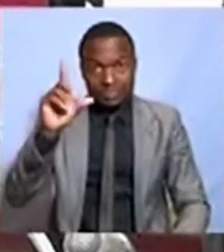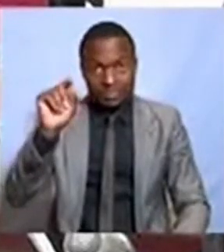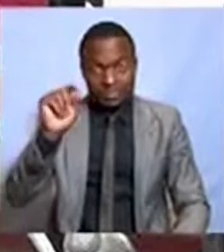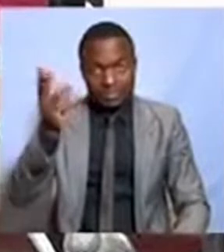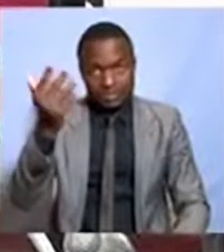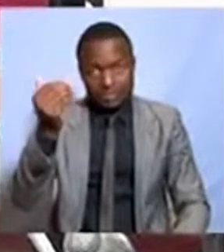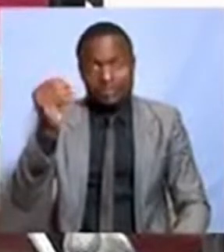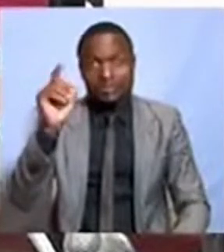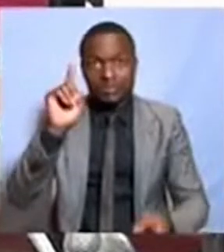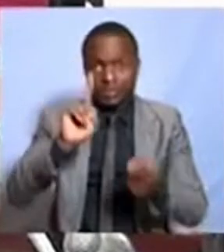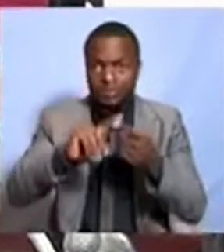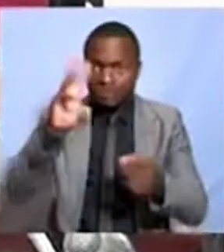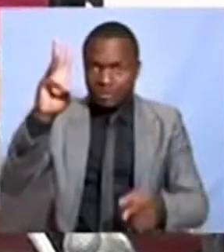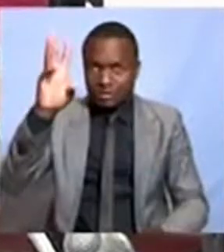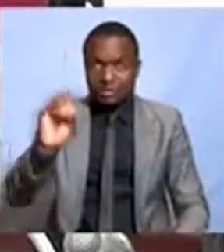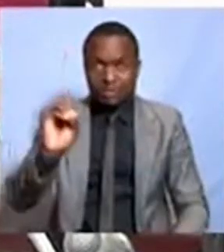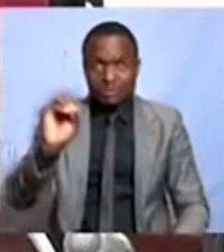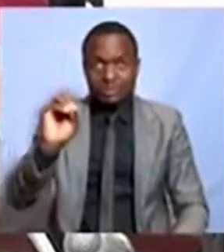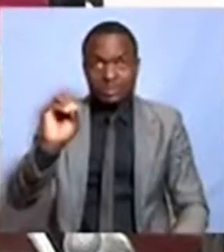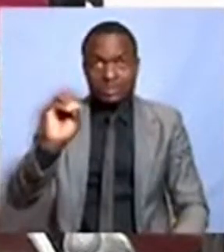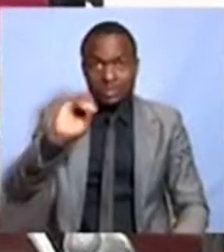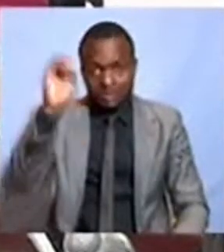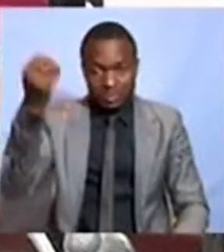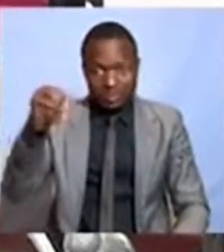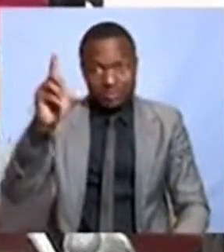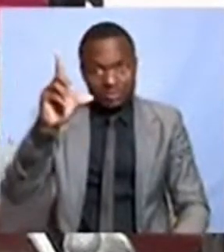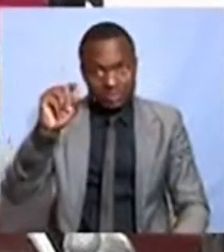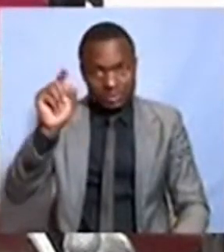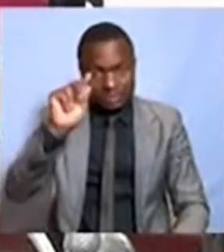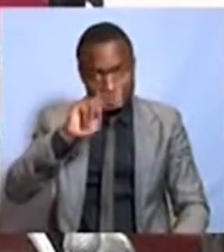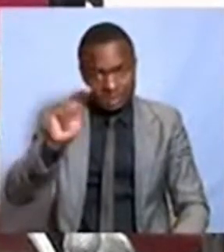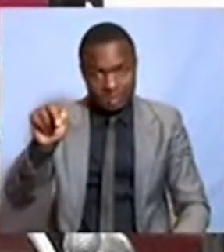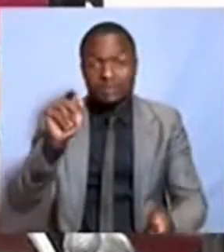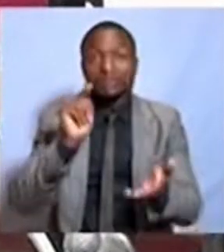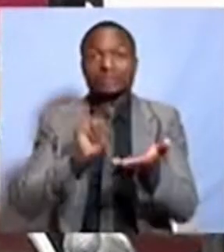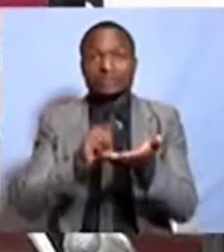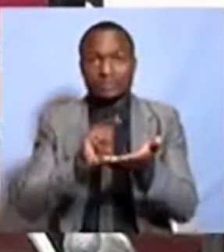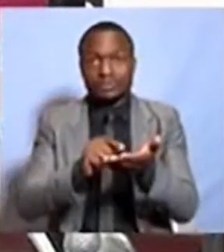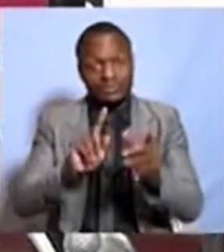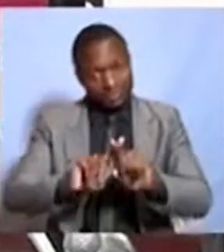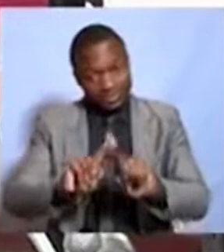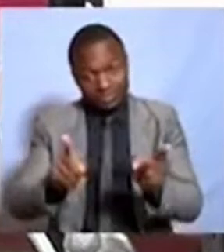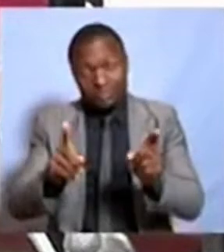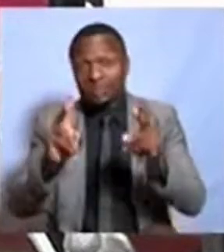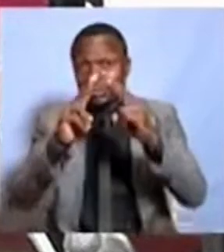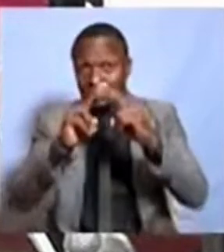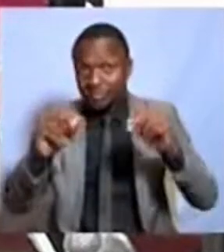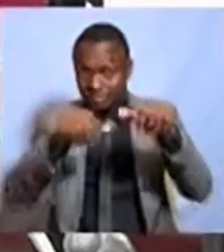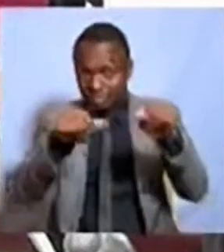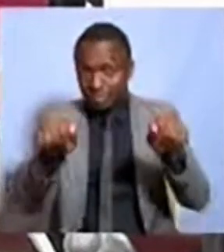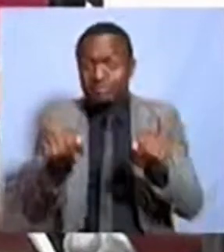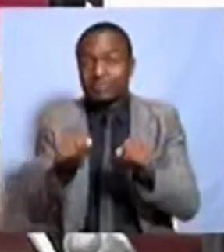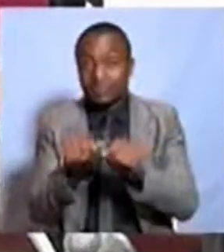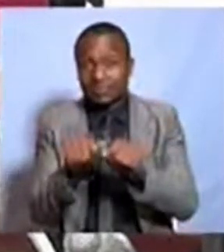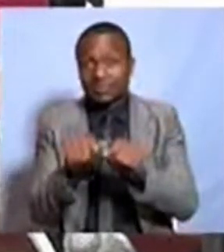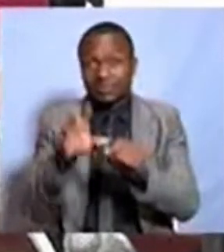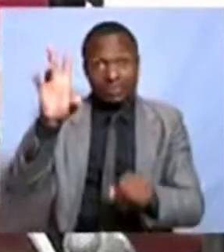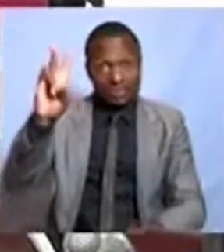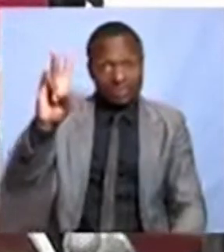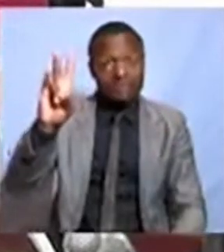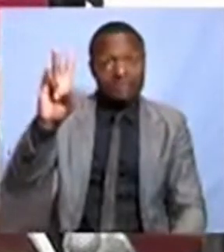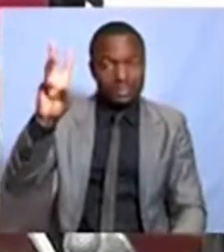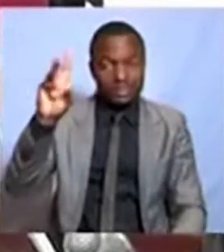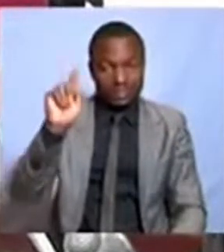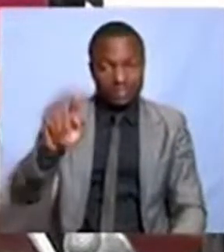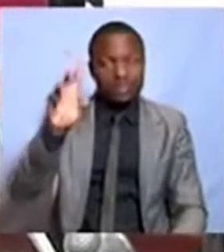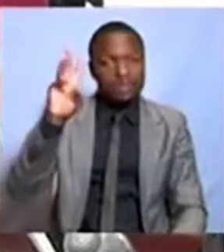to 60% in 2022. So this is different from the rural areas where the poverty rates are at 76.6